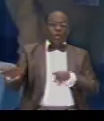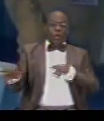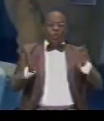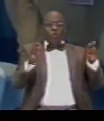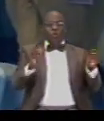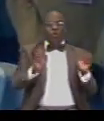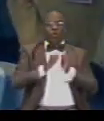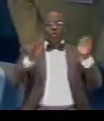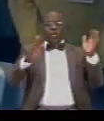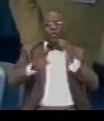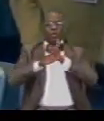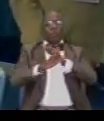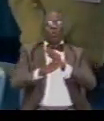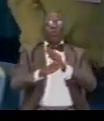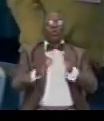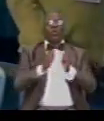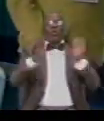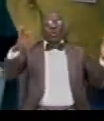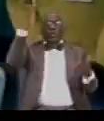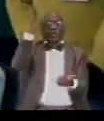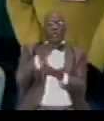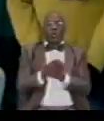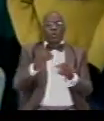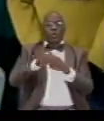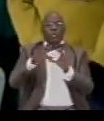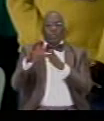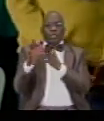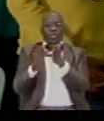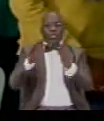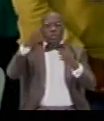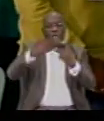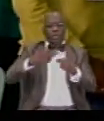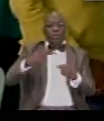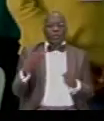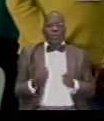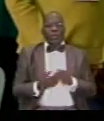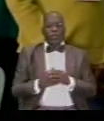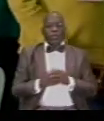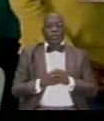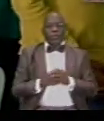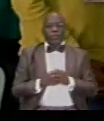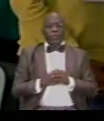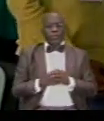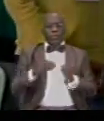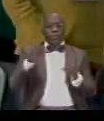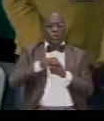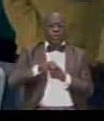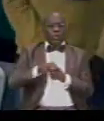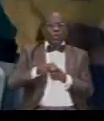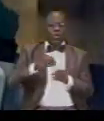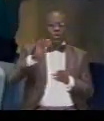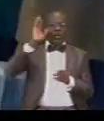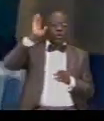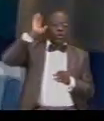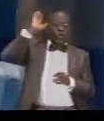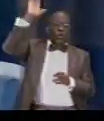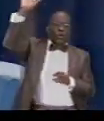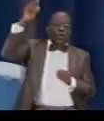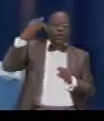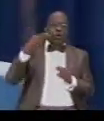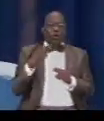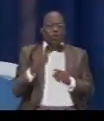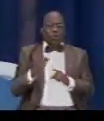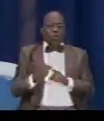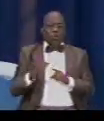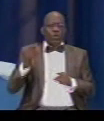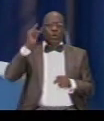unrestrained, unrestricted, in Jesus' name. In your word, you have told us that you will